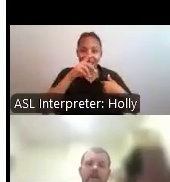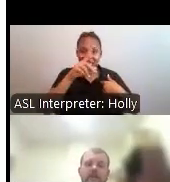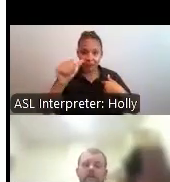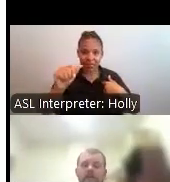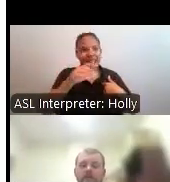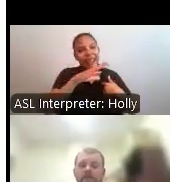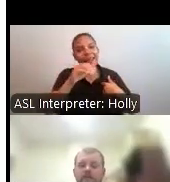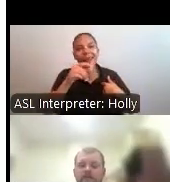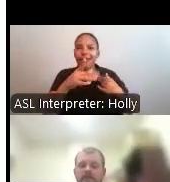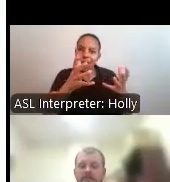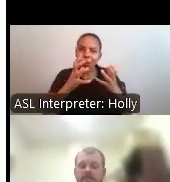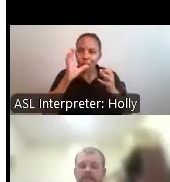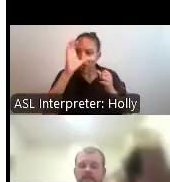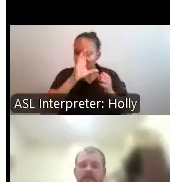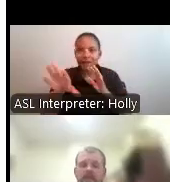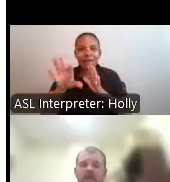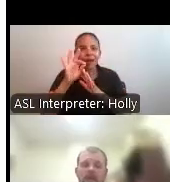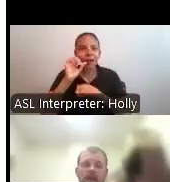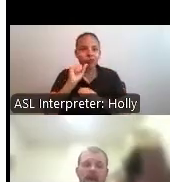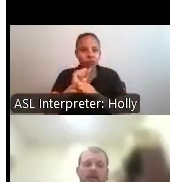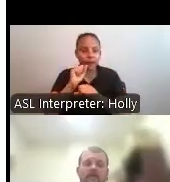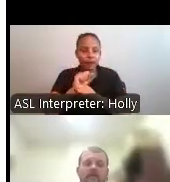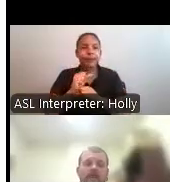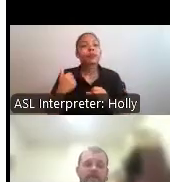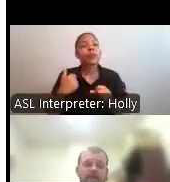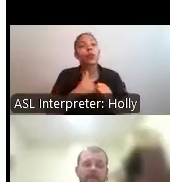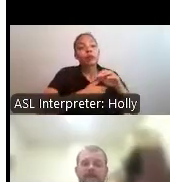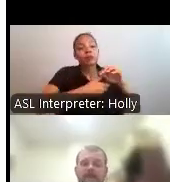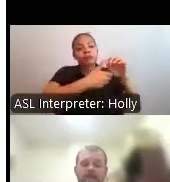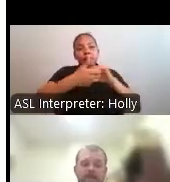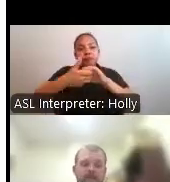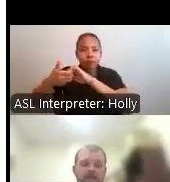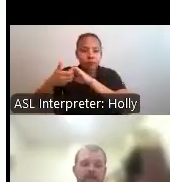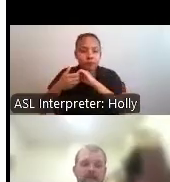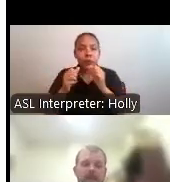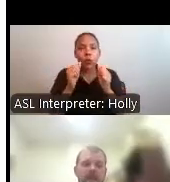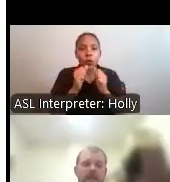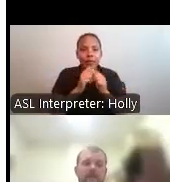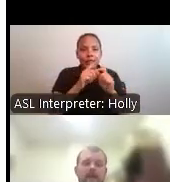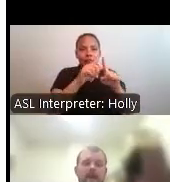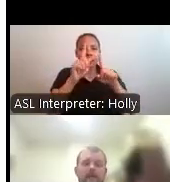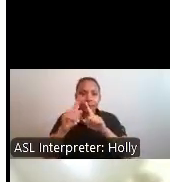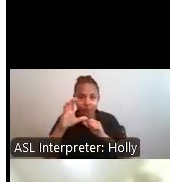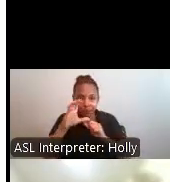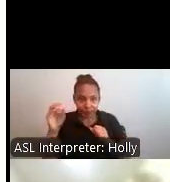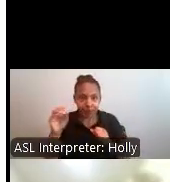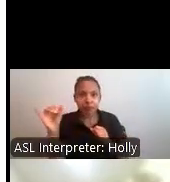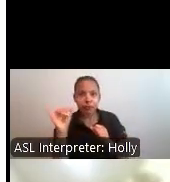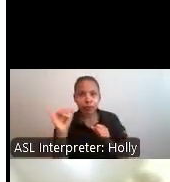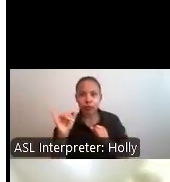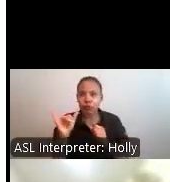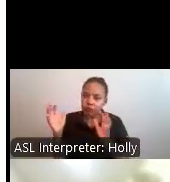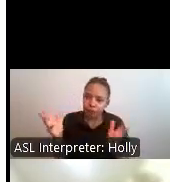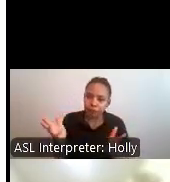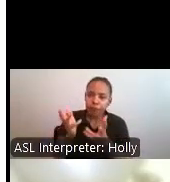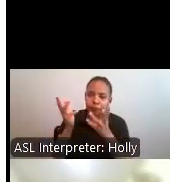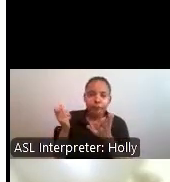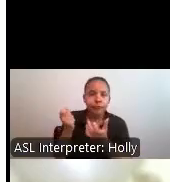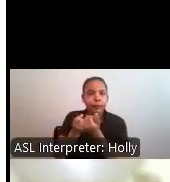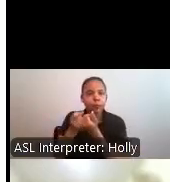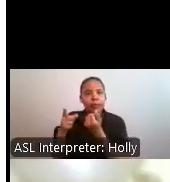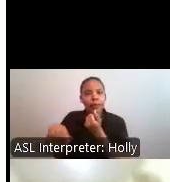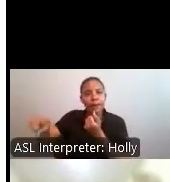aim to strengthen relationships with businesses to promote the hiring of job seekers with disabilities and provide resources and supports for